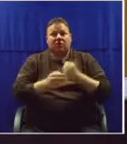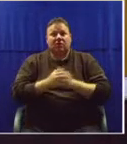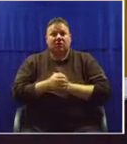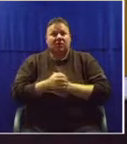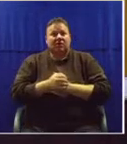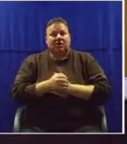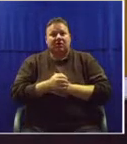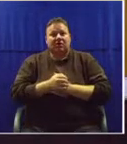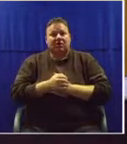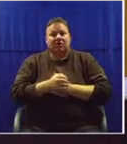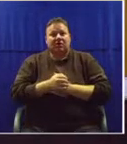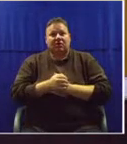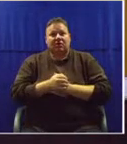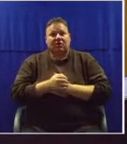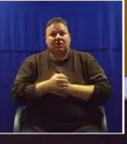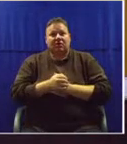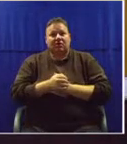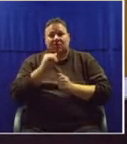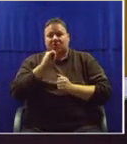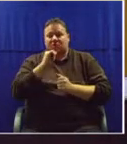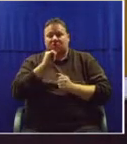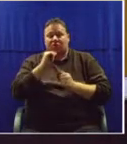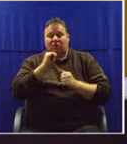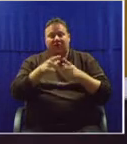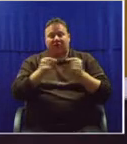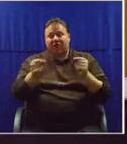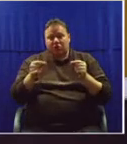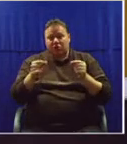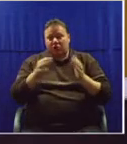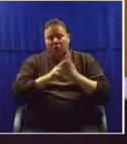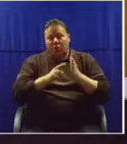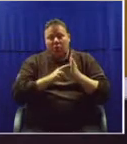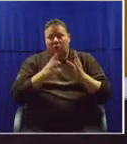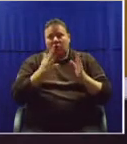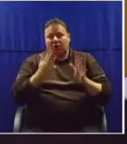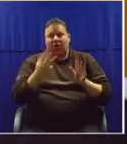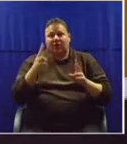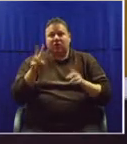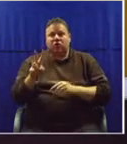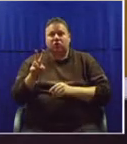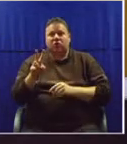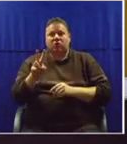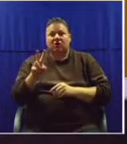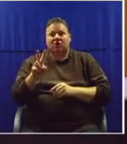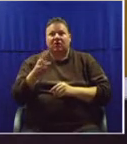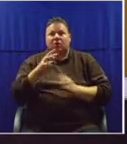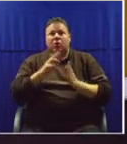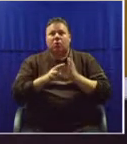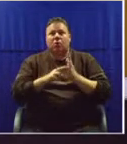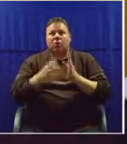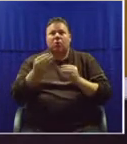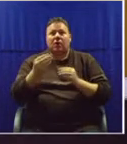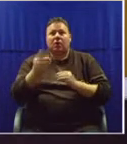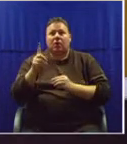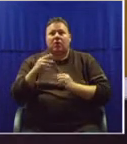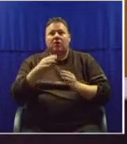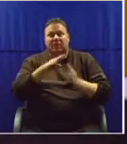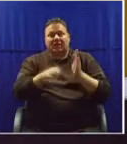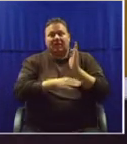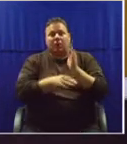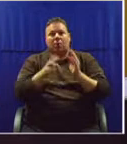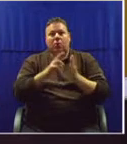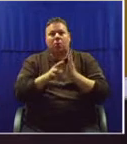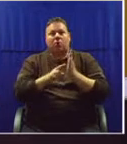you did not finish your rule 92, which says rule number one, sub rule number